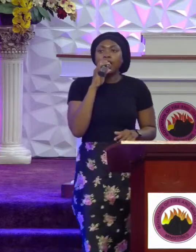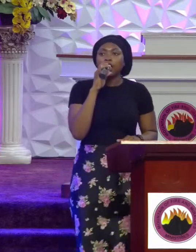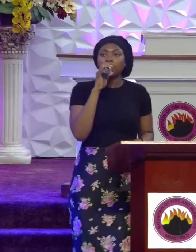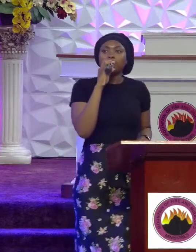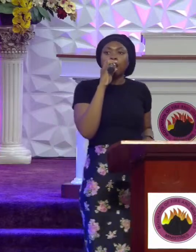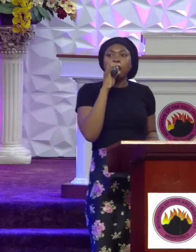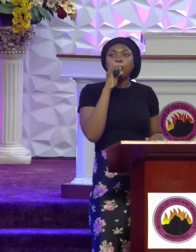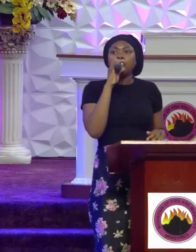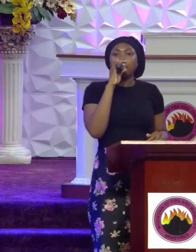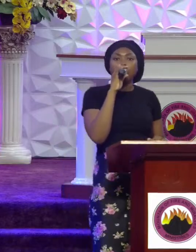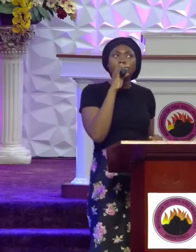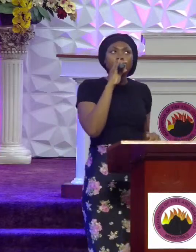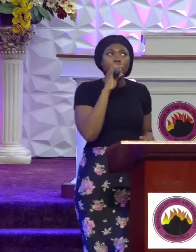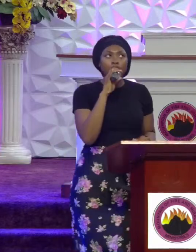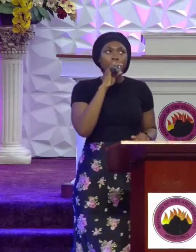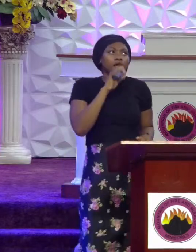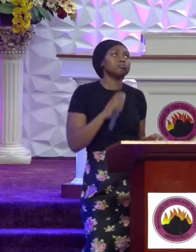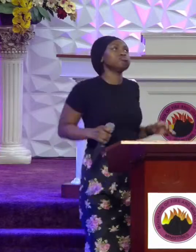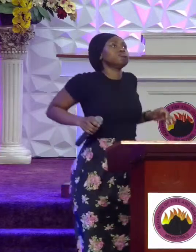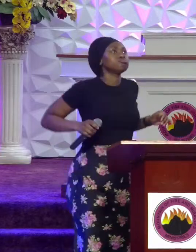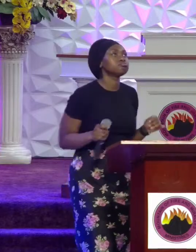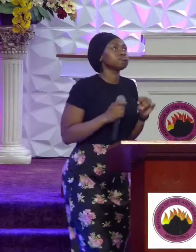My